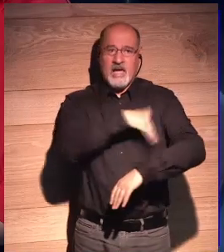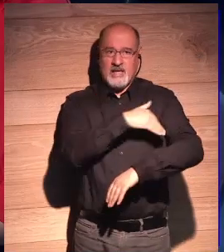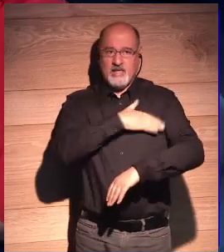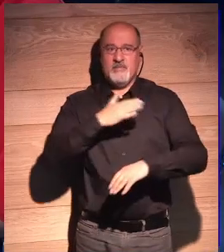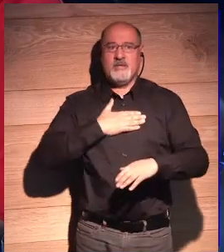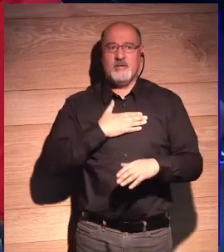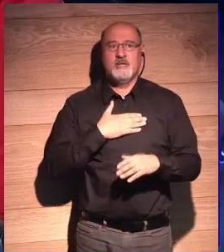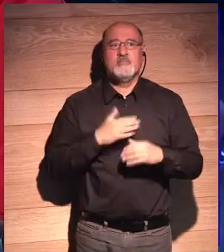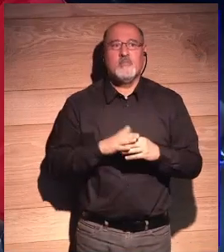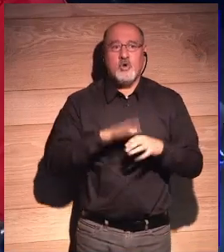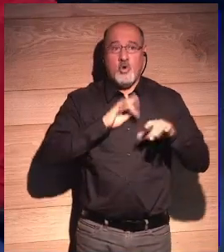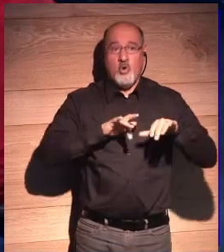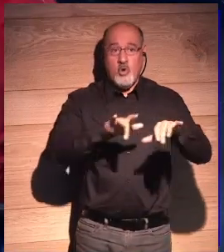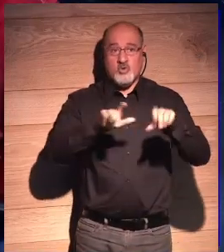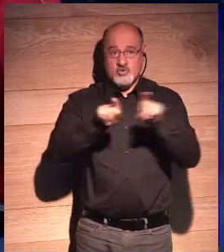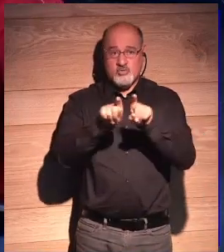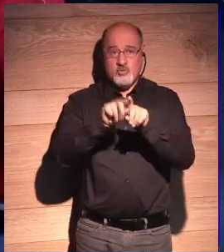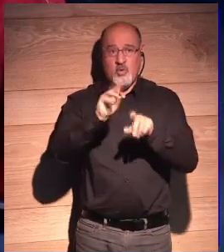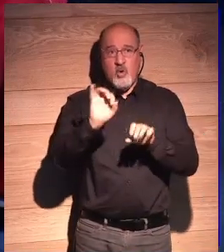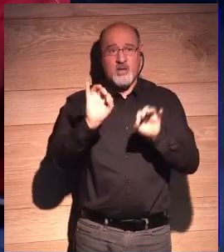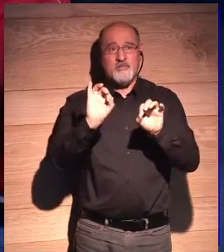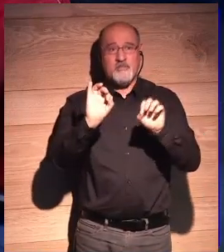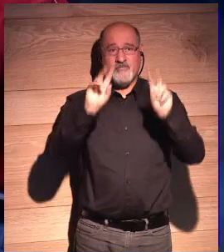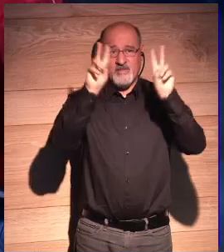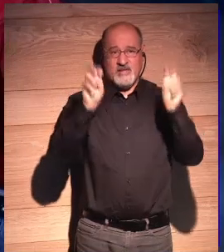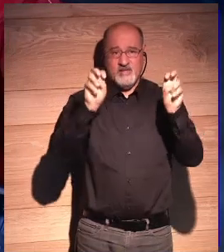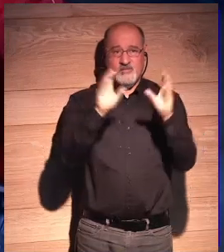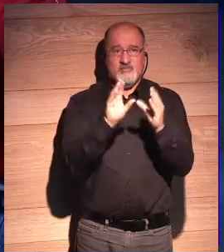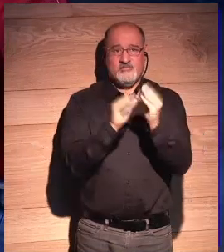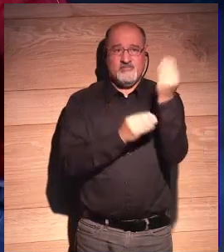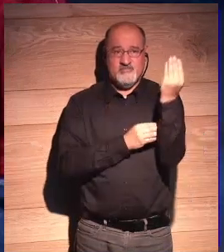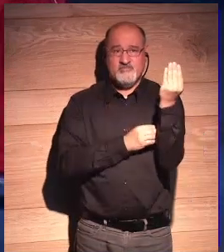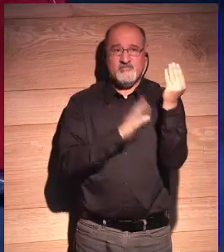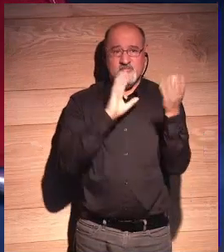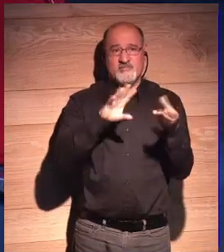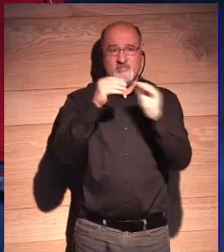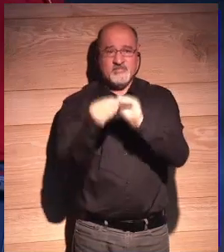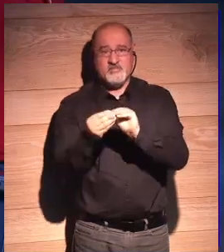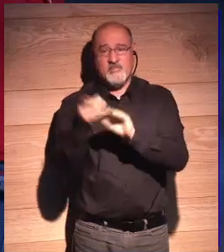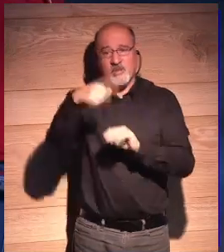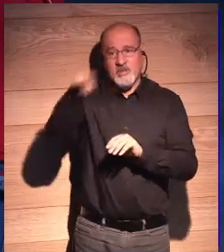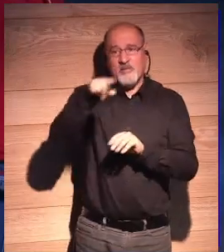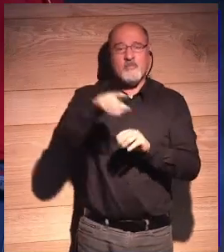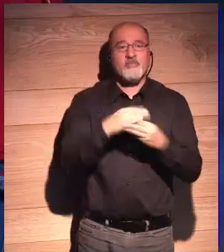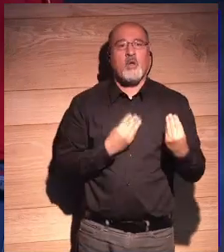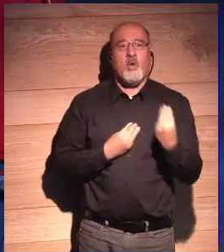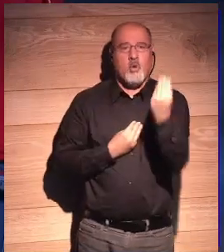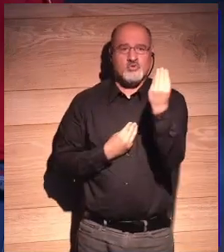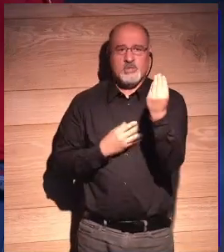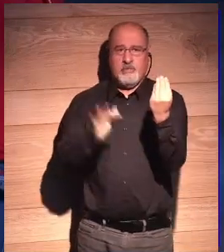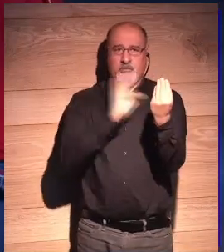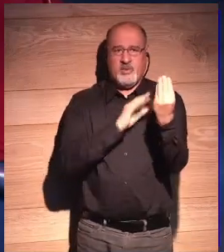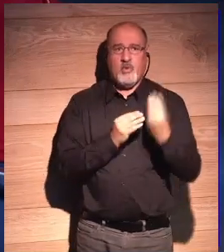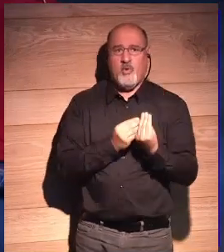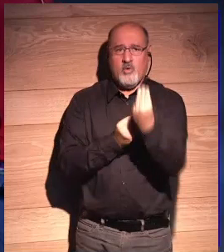where they have a big lunch for all the nominees. And you come down, it's a few weeks before the actual ceremony.